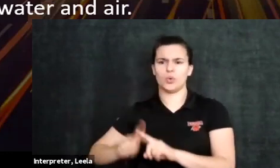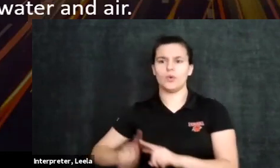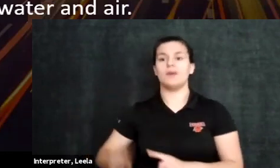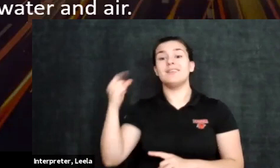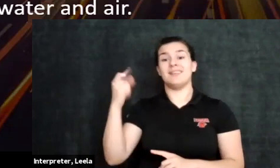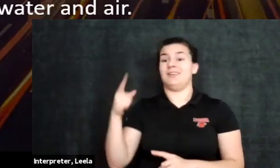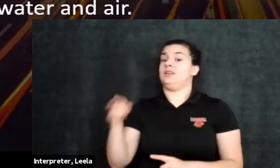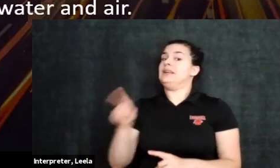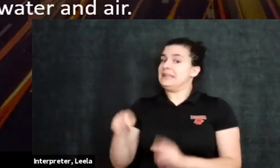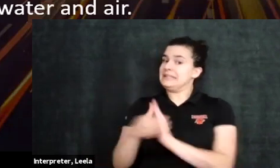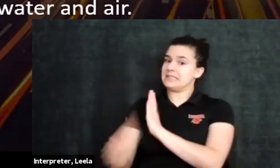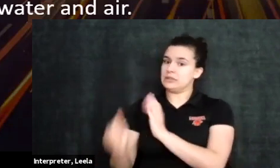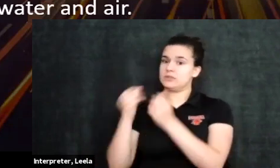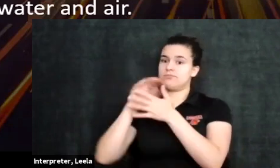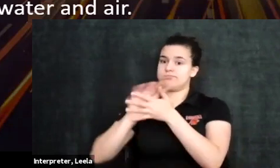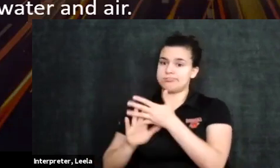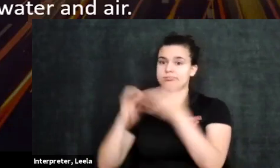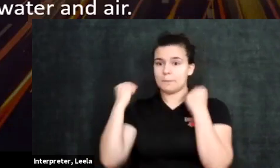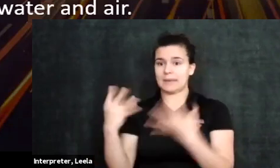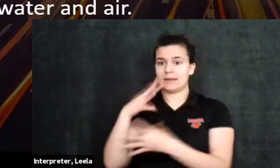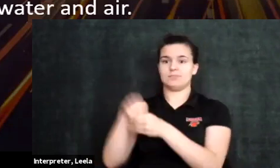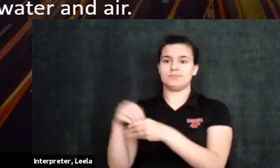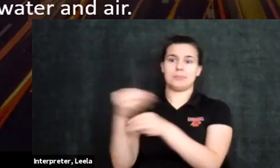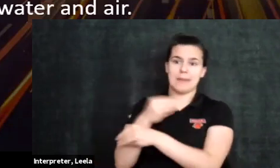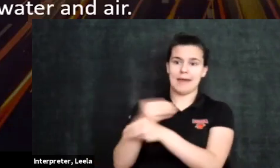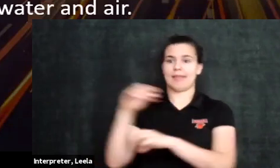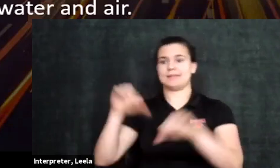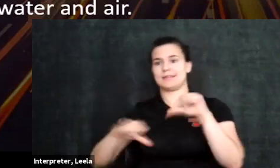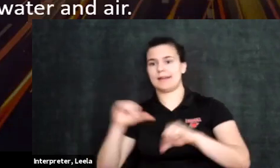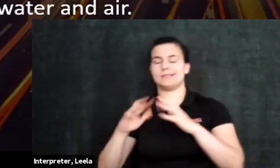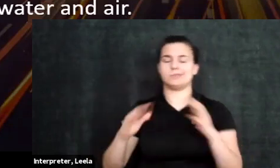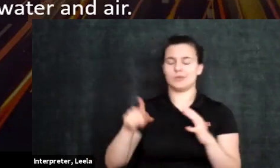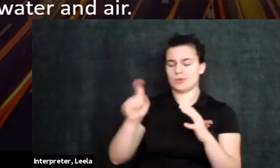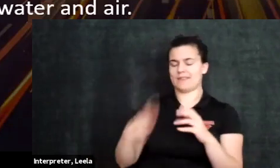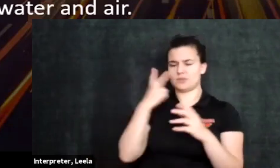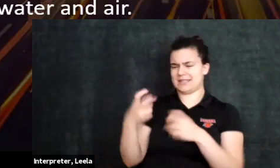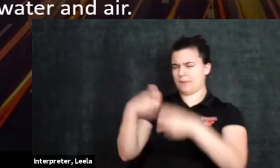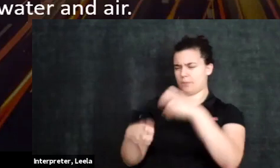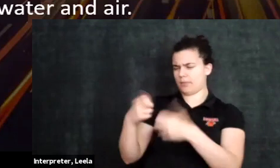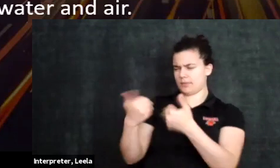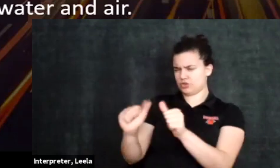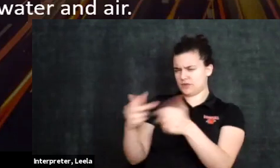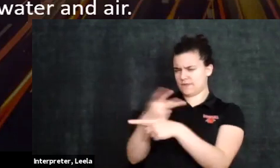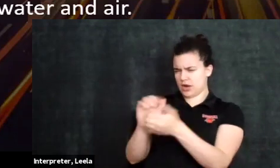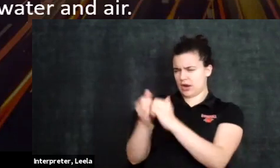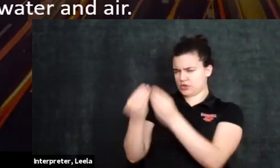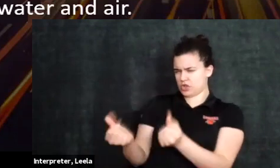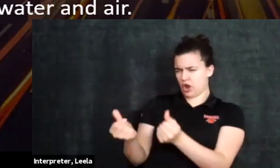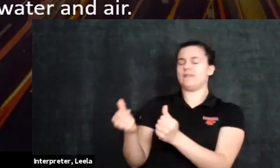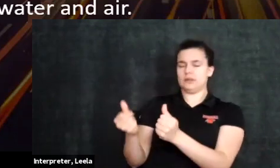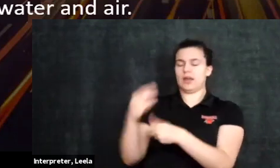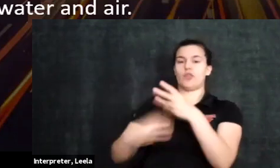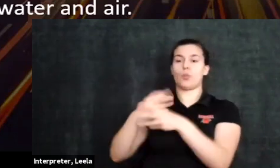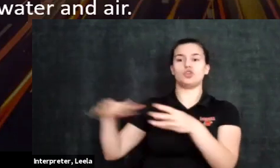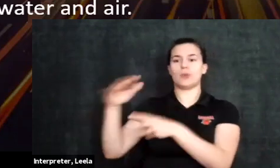they can use to solve complex problems in the built world around you and the services you use. So things like waste